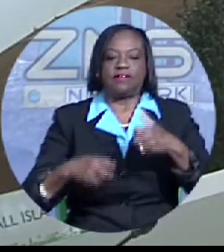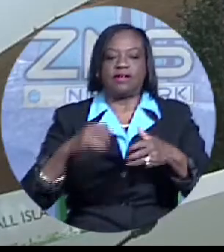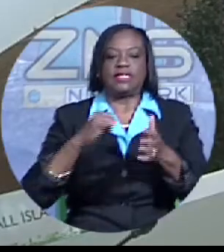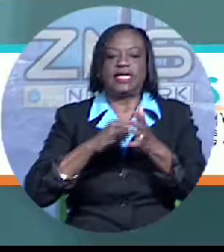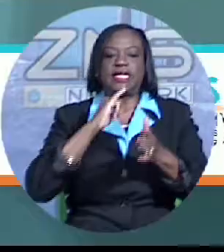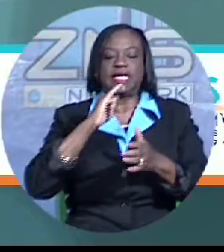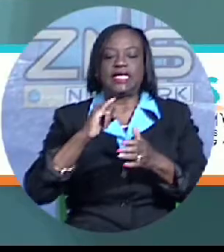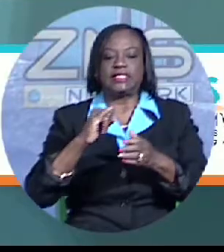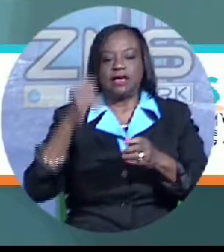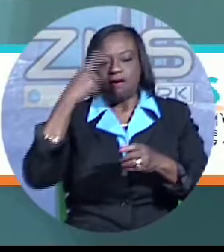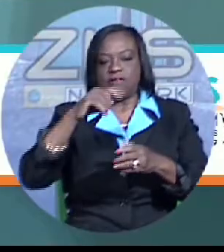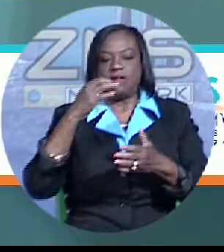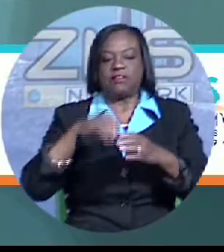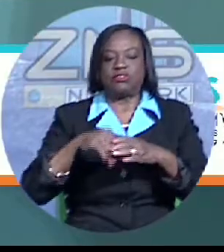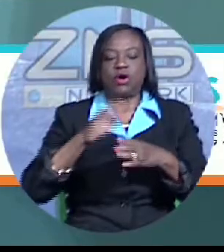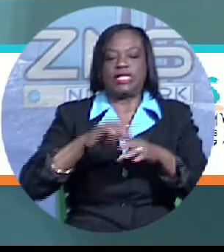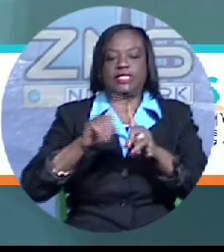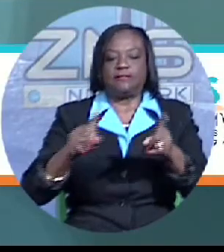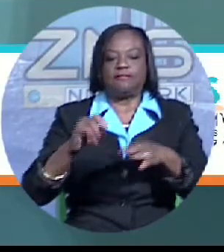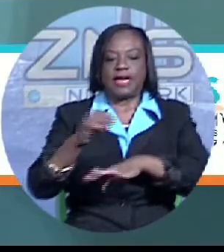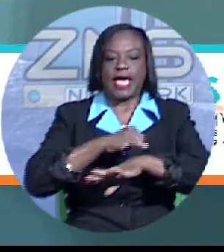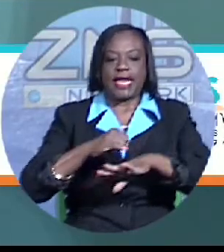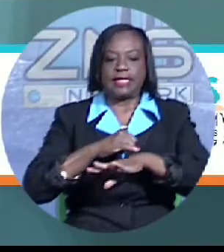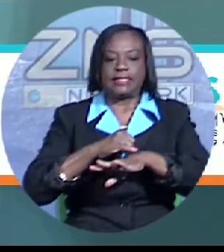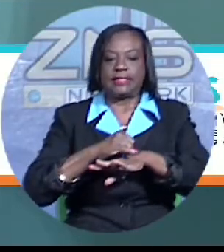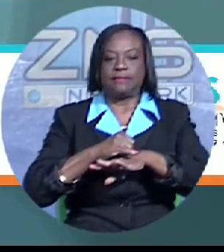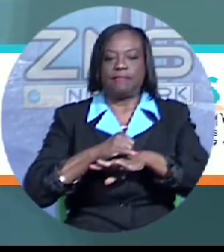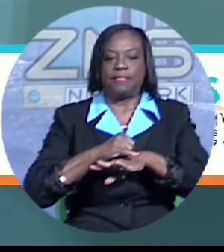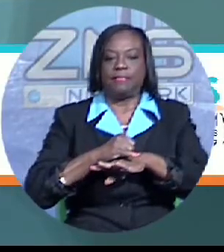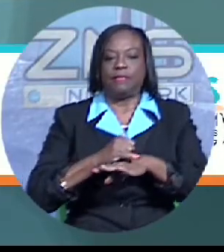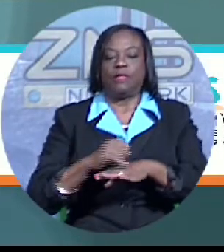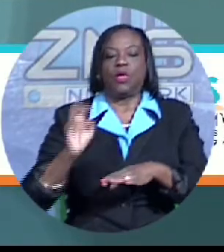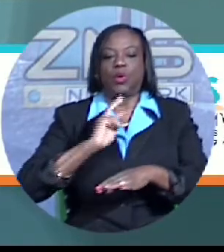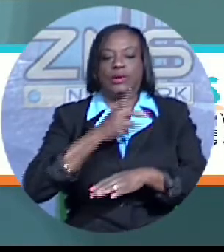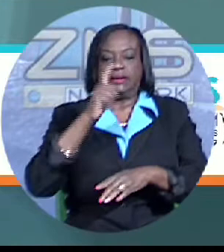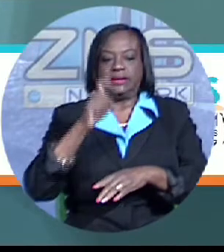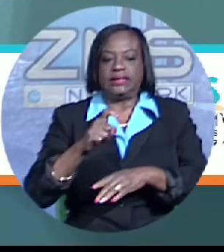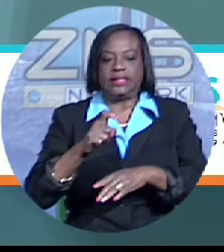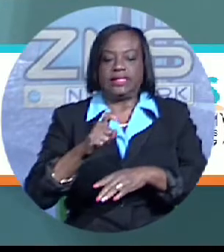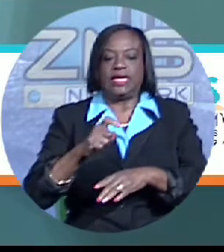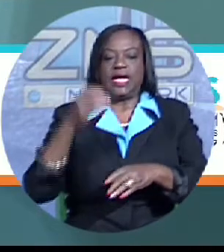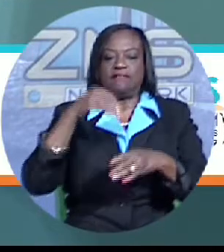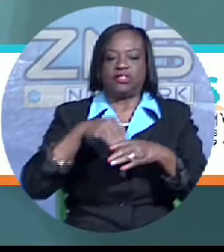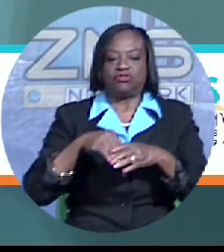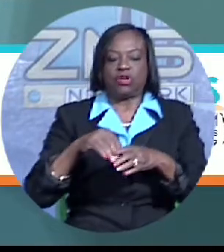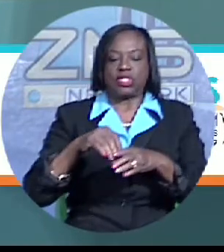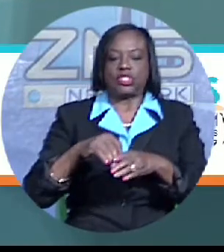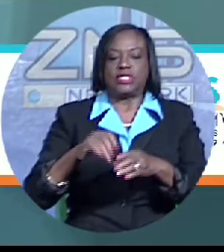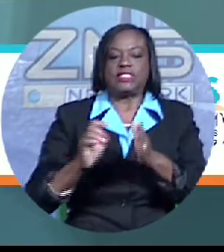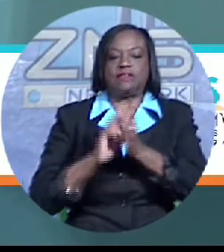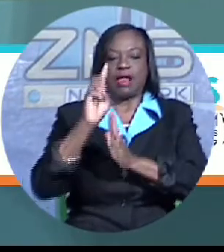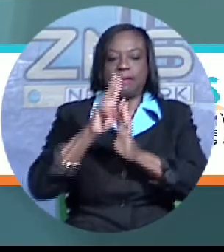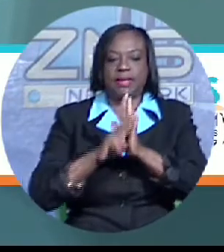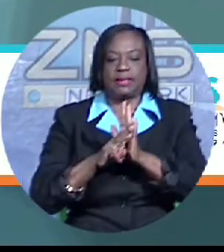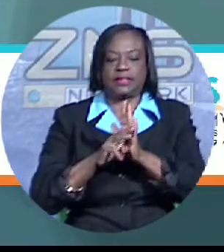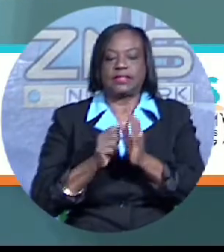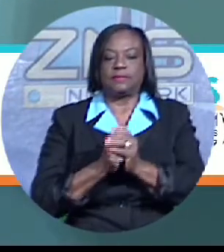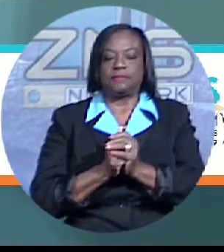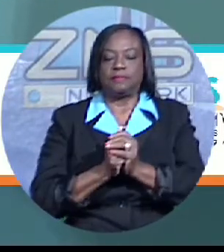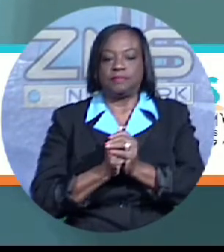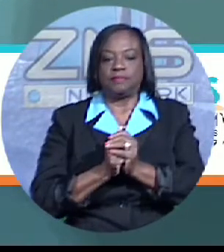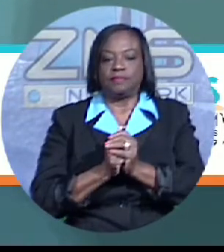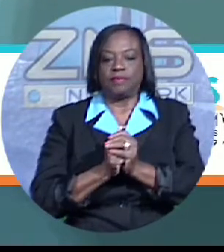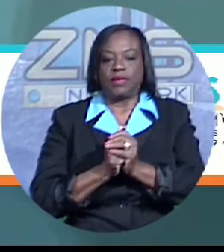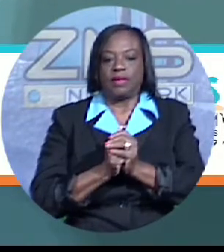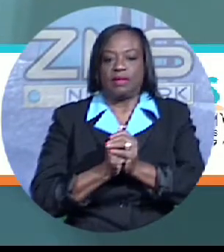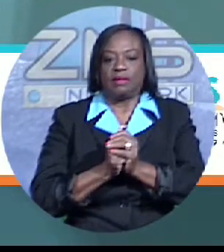various islands. There is a compelling urgency for infrastructural development as a catalyst to economic development.